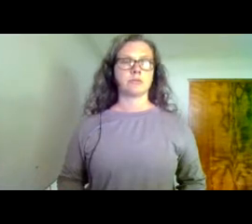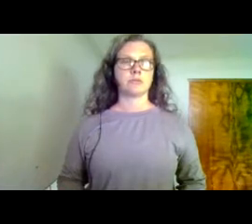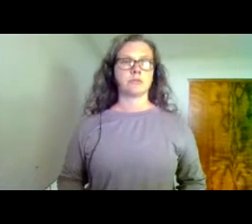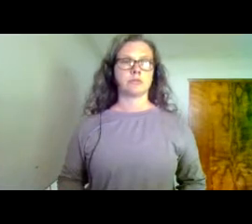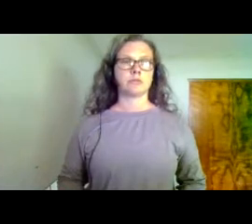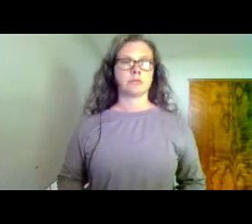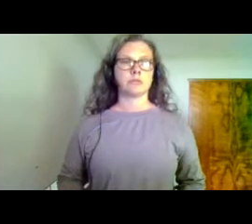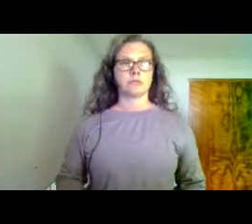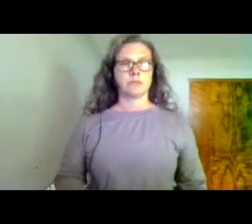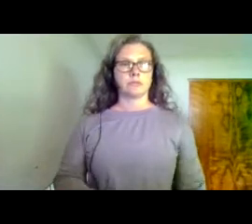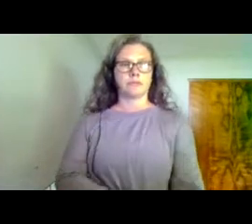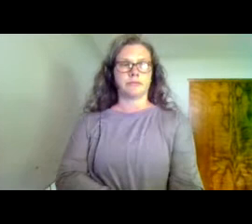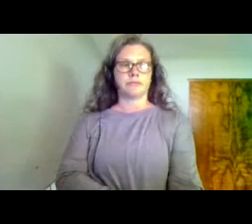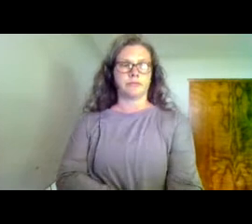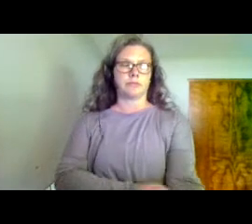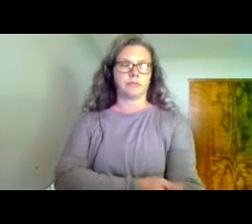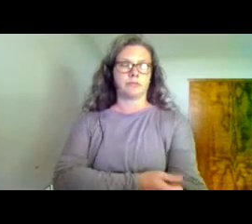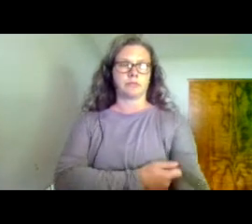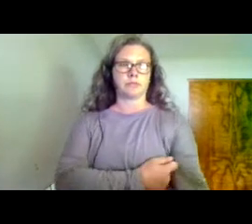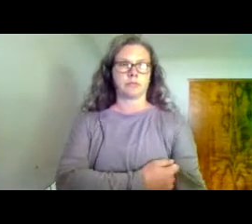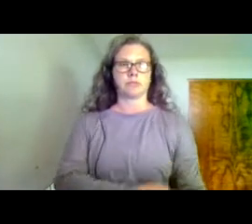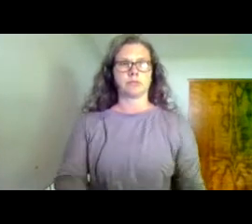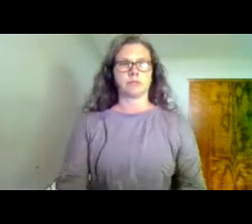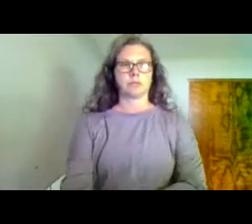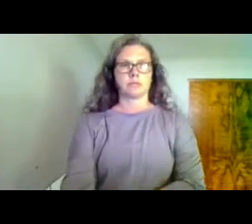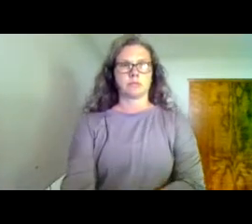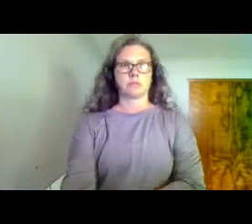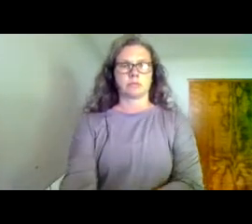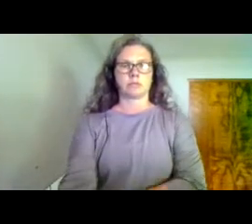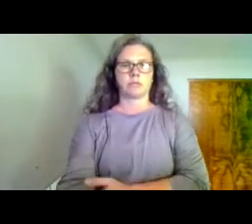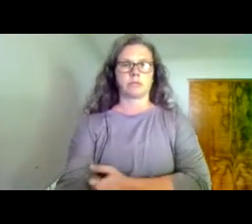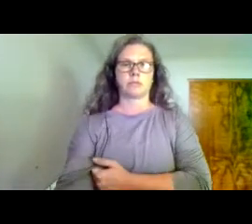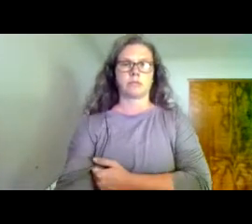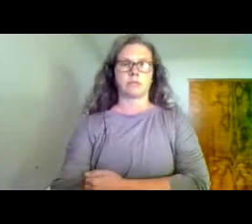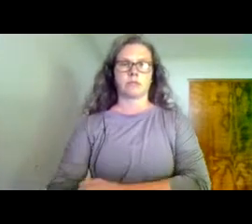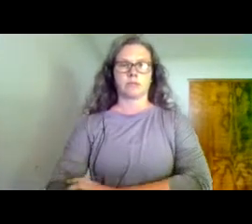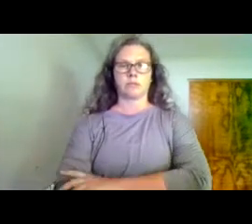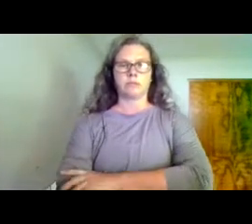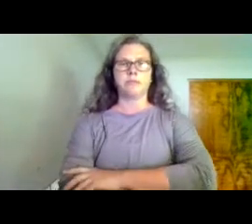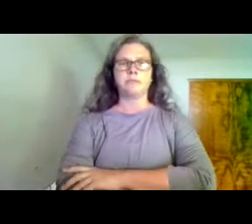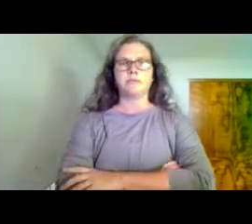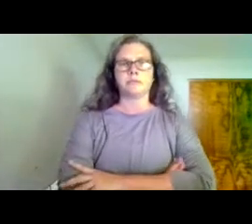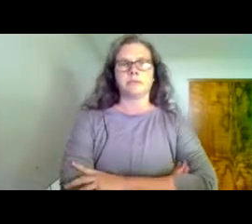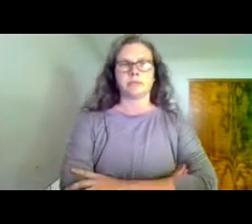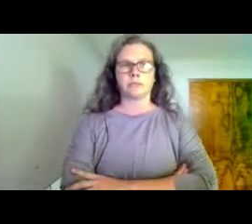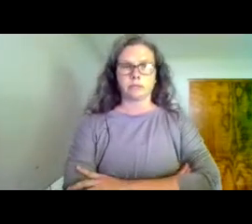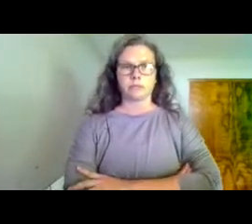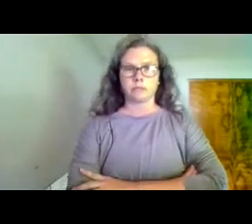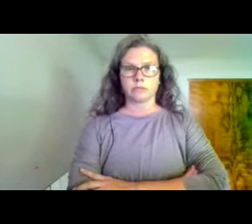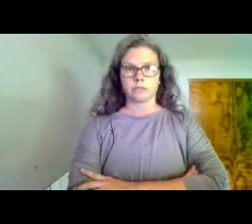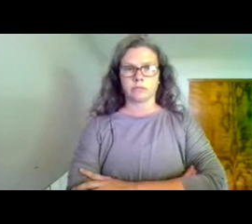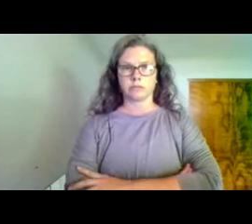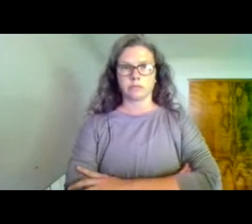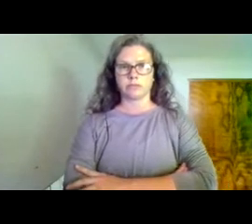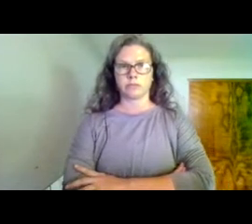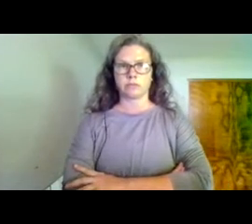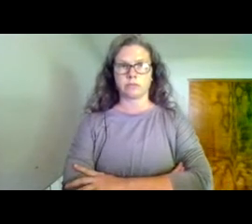So that's the boundary where you need to meet this. We would encourage people to implement this